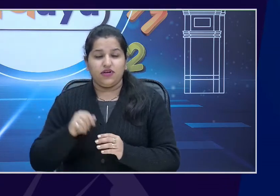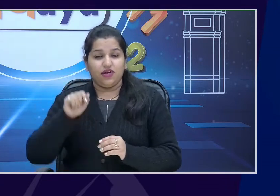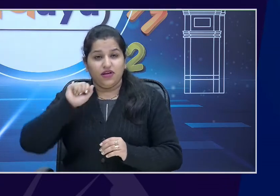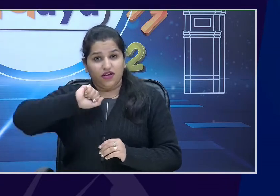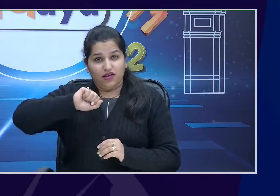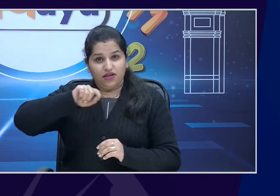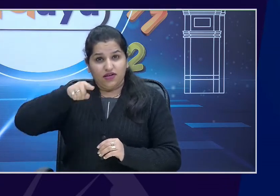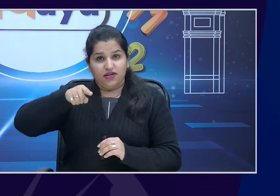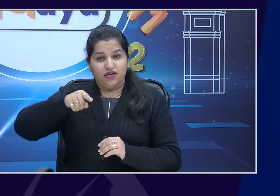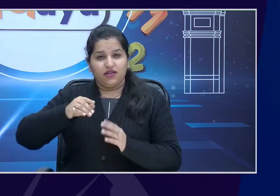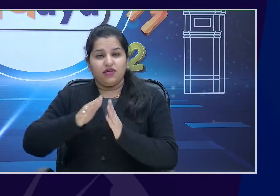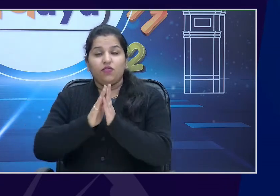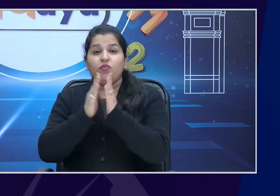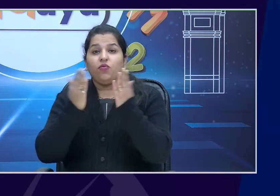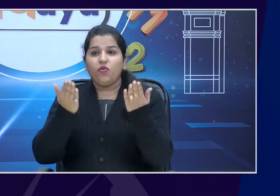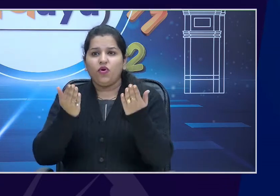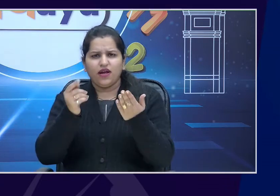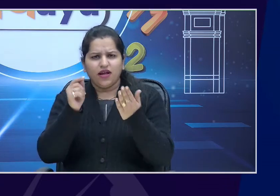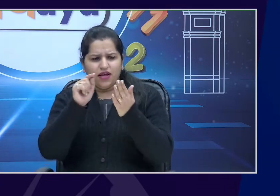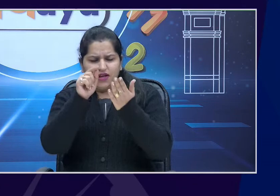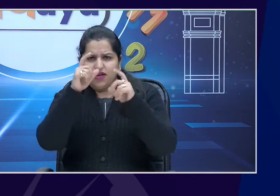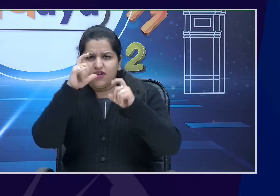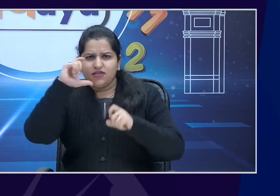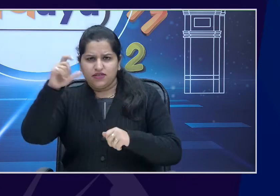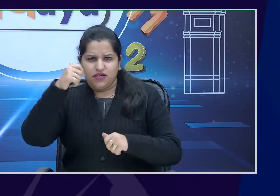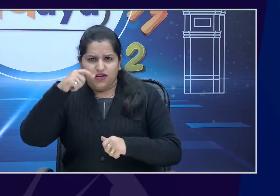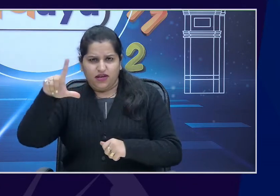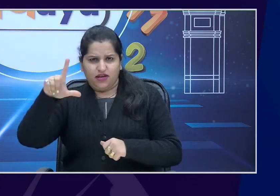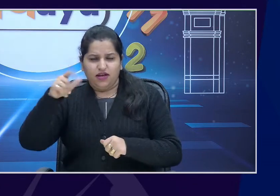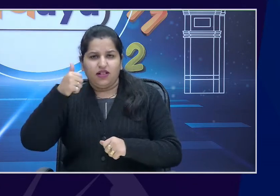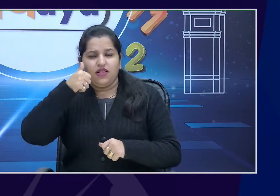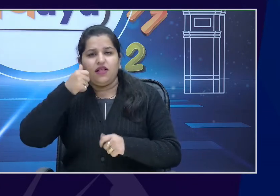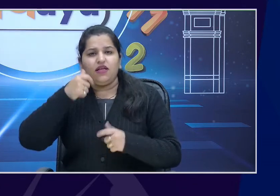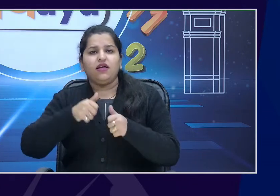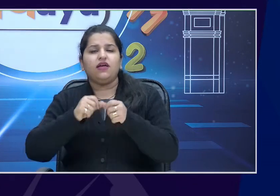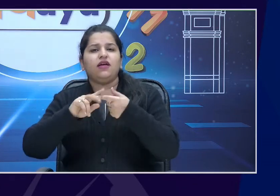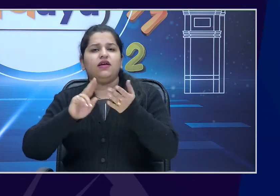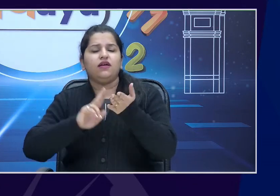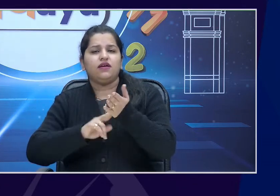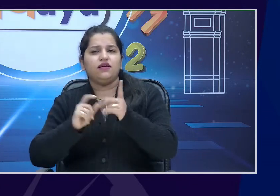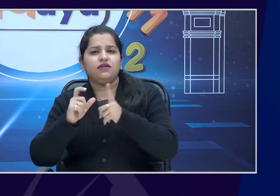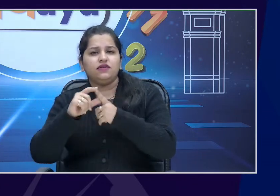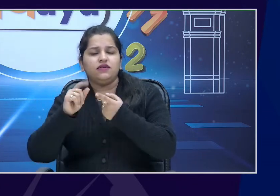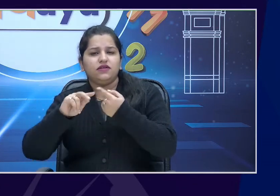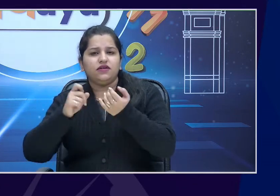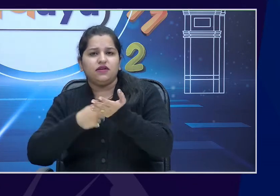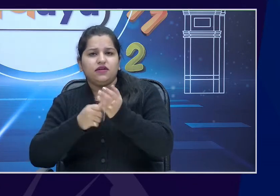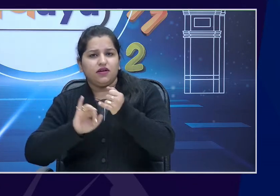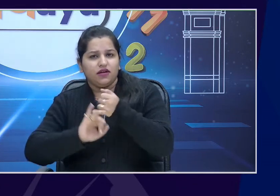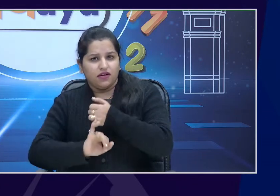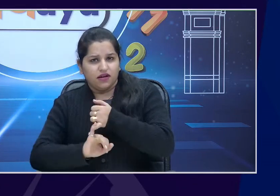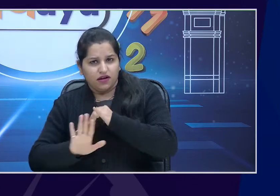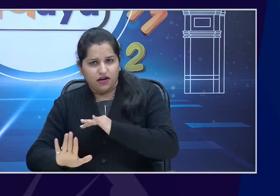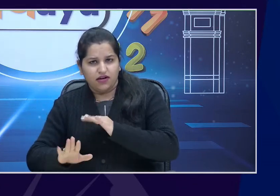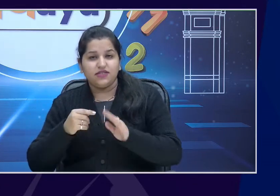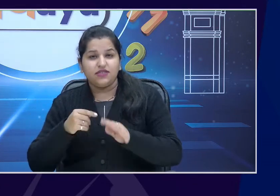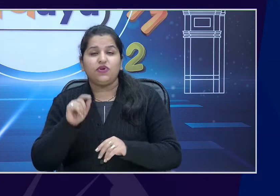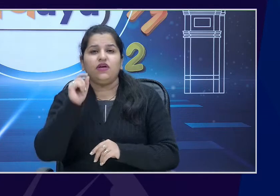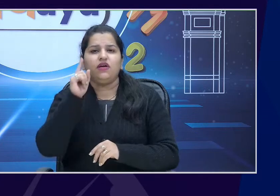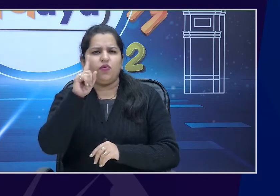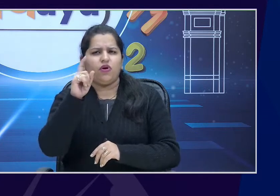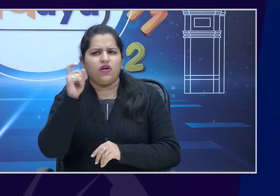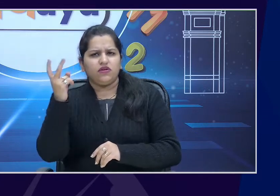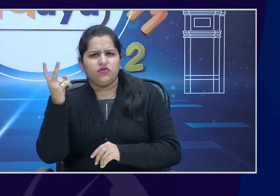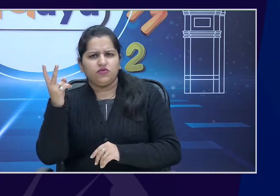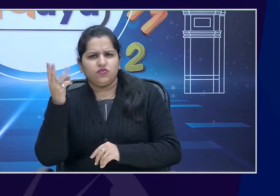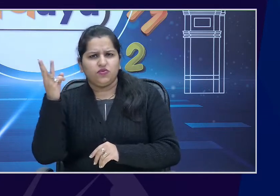also have calendars. Have you seen diaries with calendars? There, here is a diary with a calendar. And this calendar,